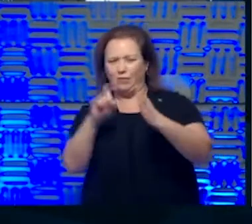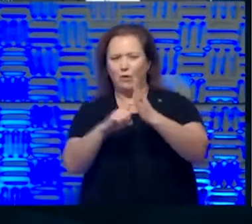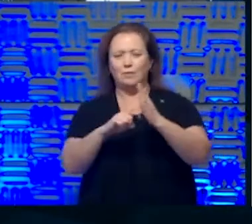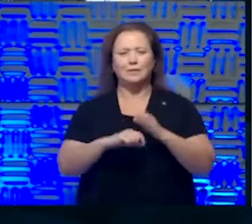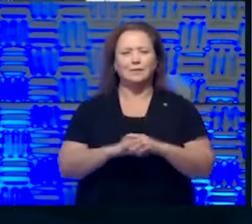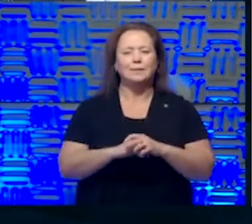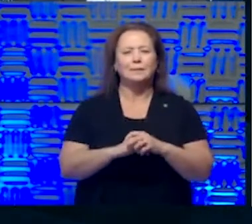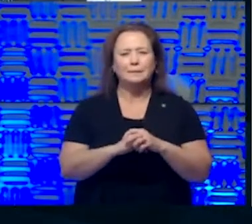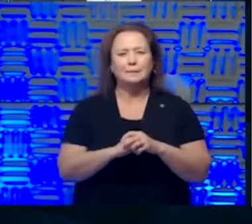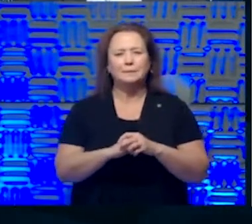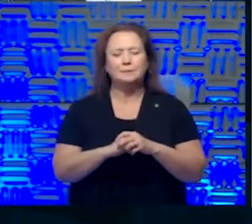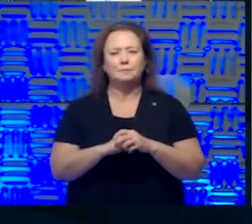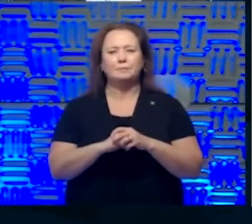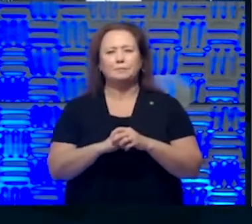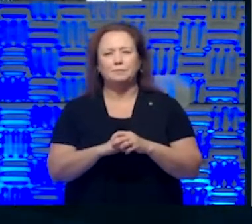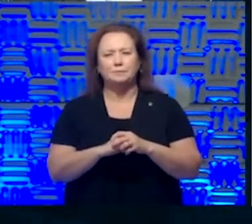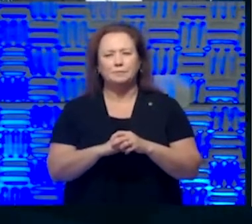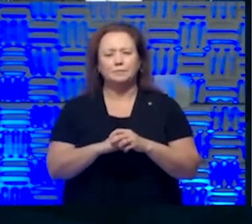one.